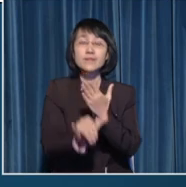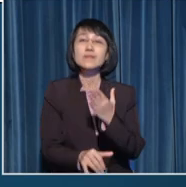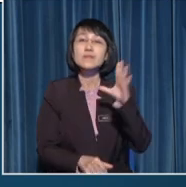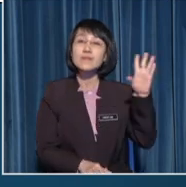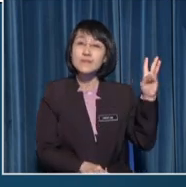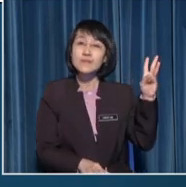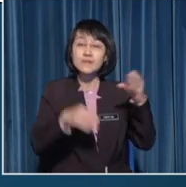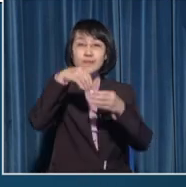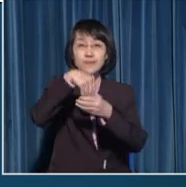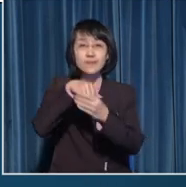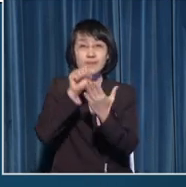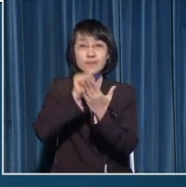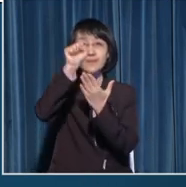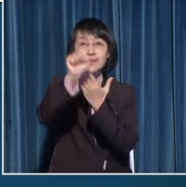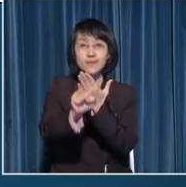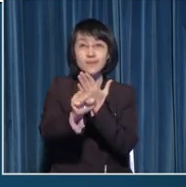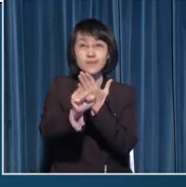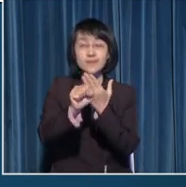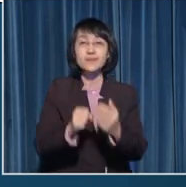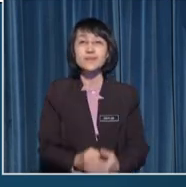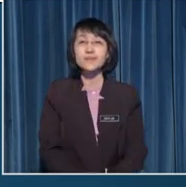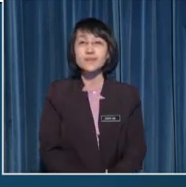6 in September.